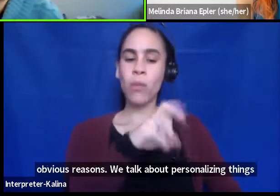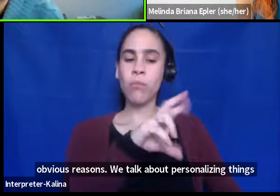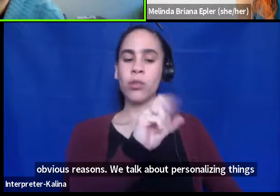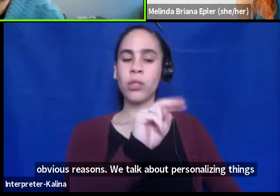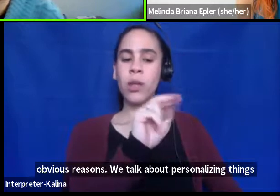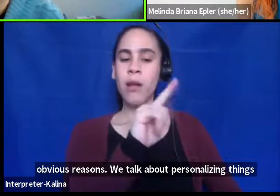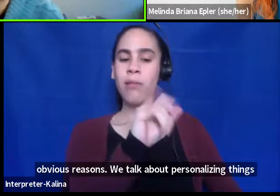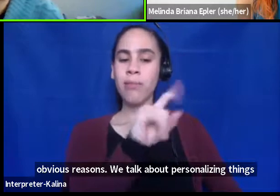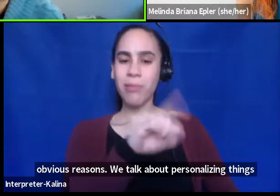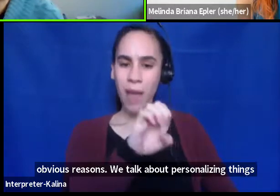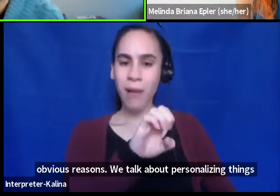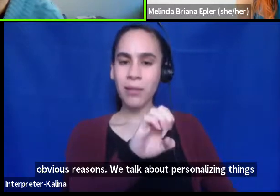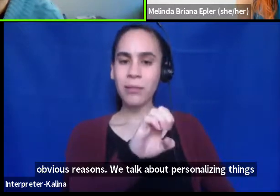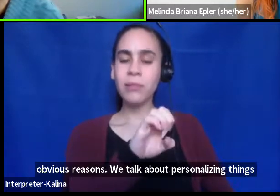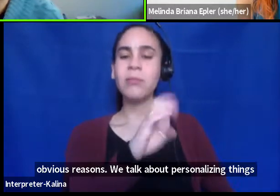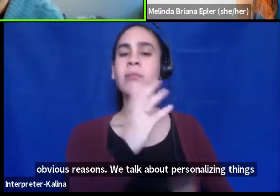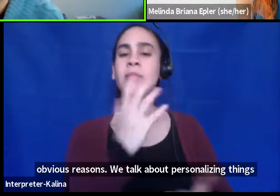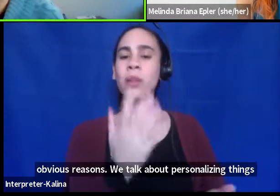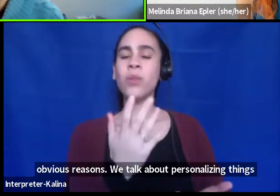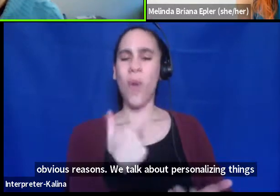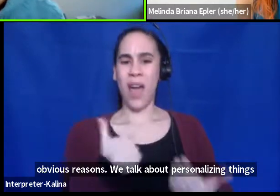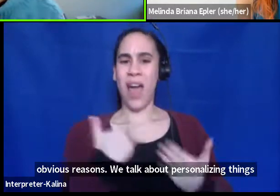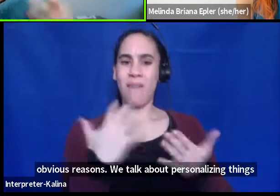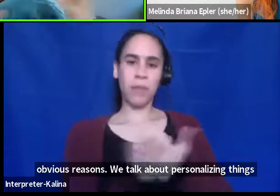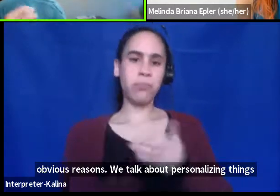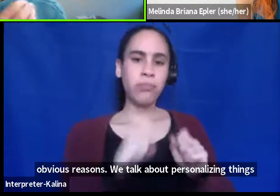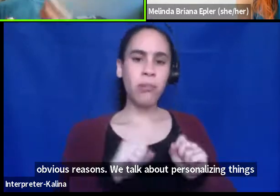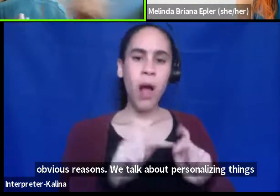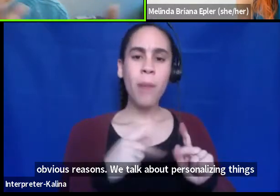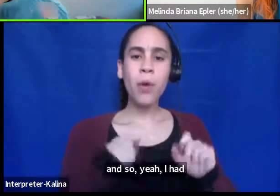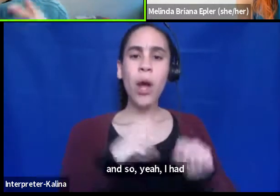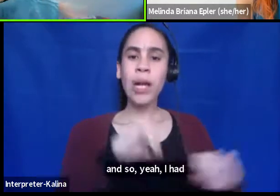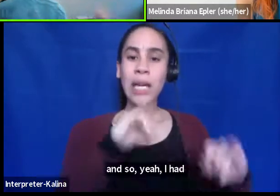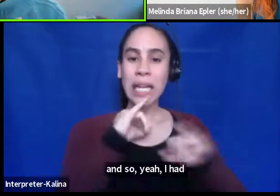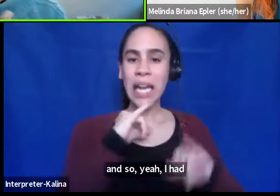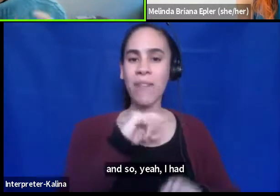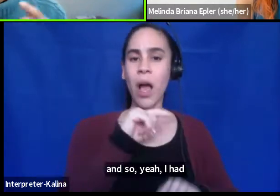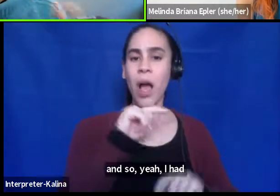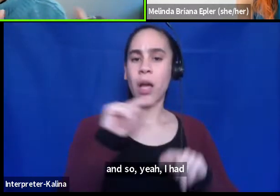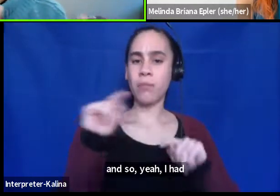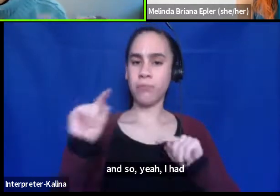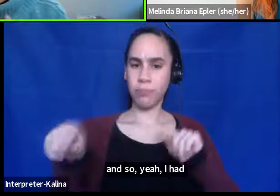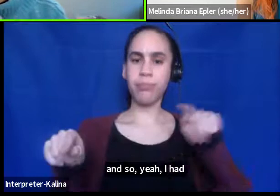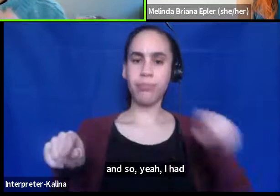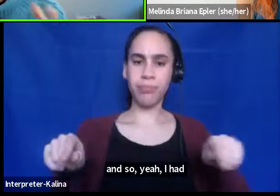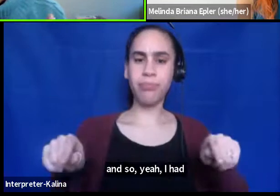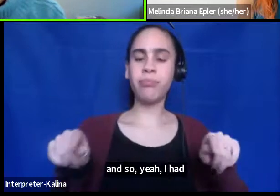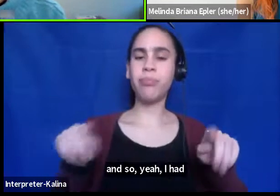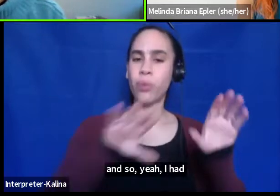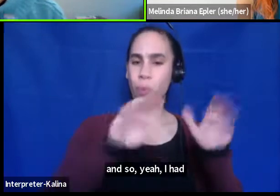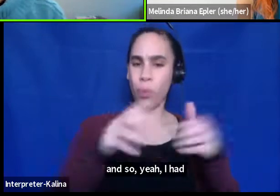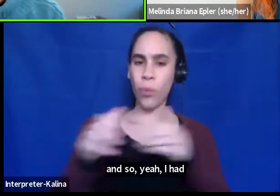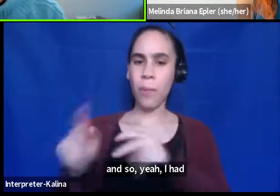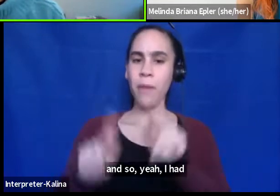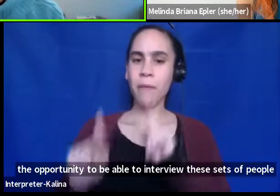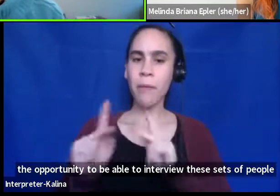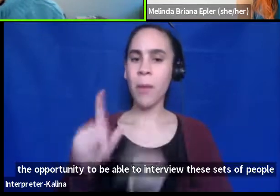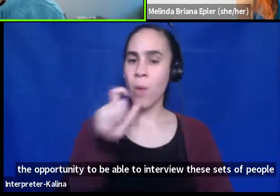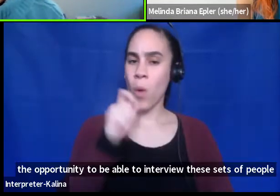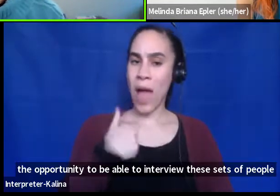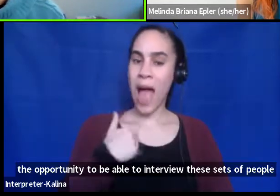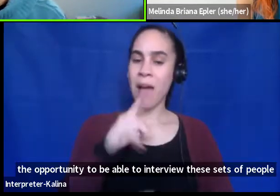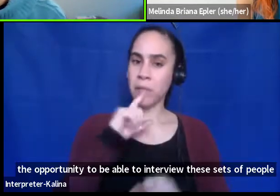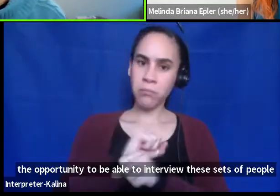had the opportunity to be able to interview these sets of people who had like this very real connection to